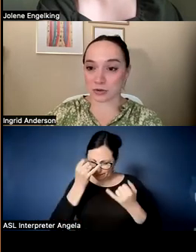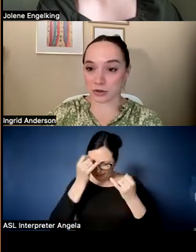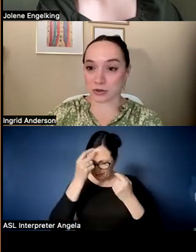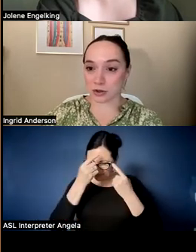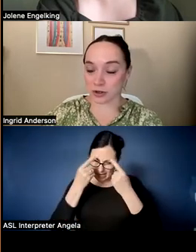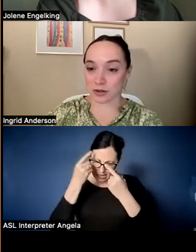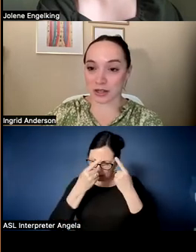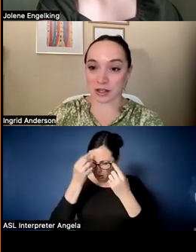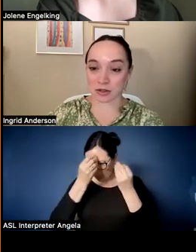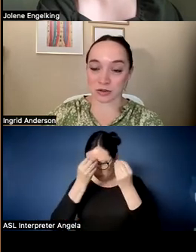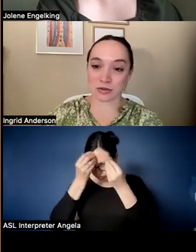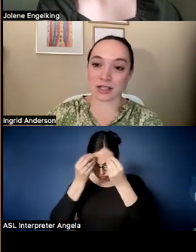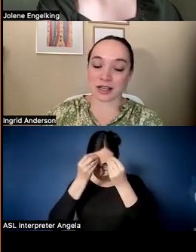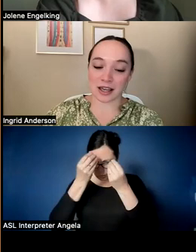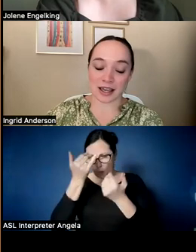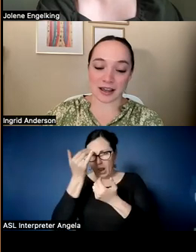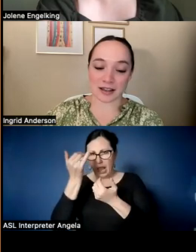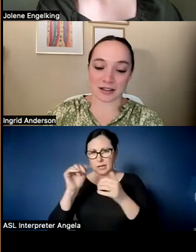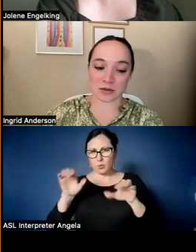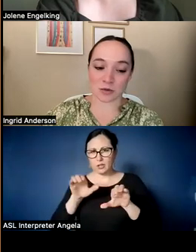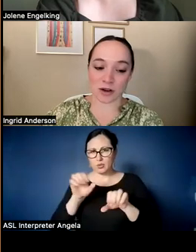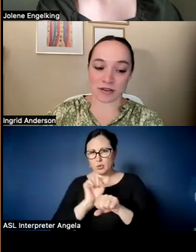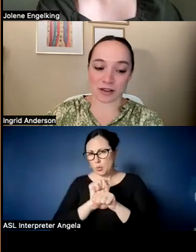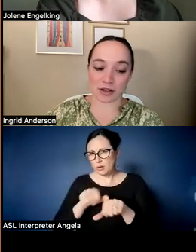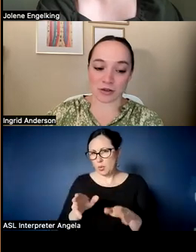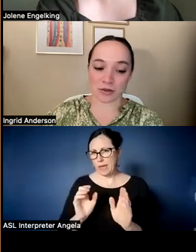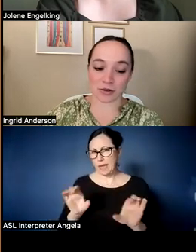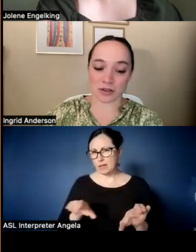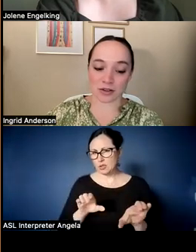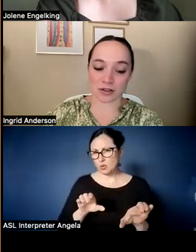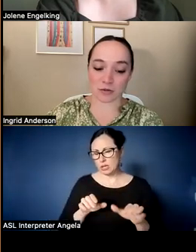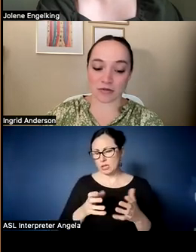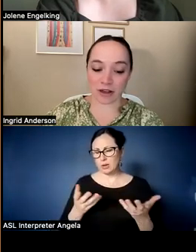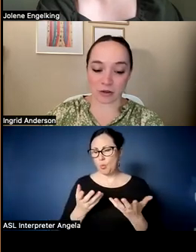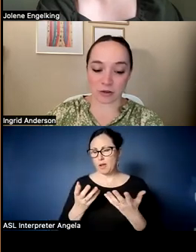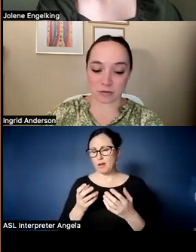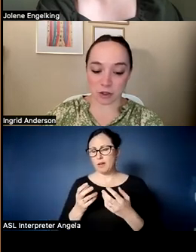why you do your work the way that you do, and what values,